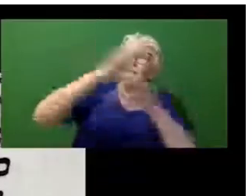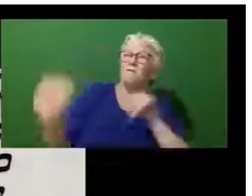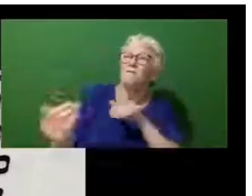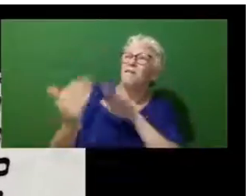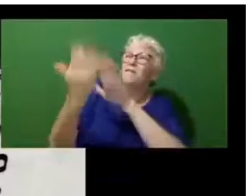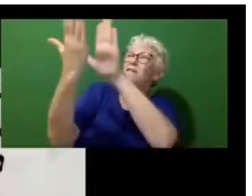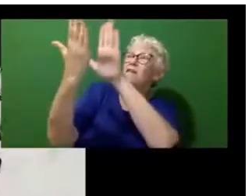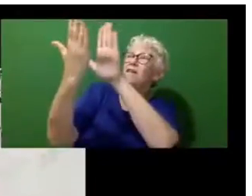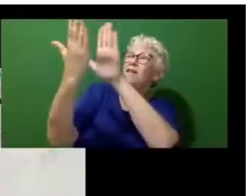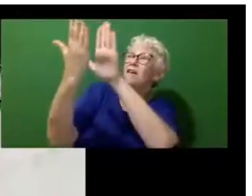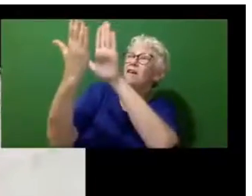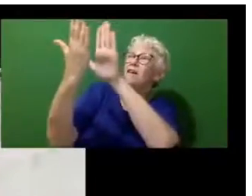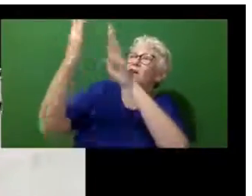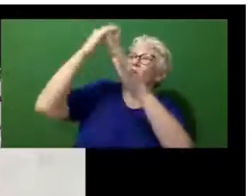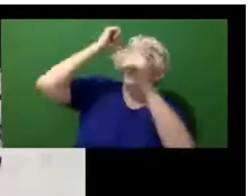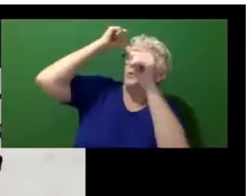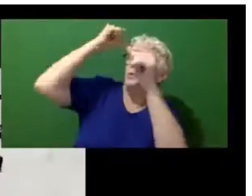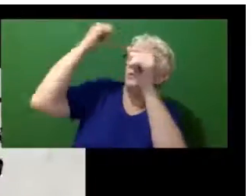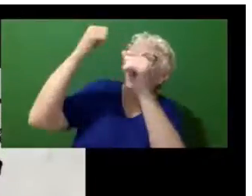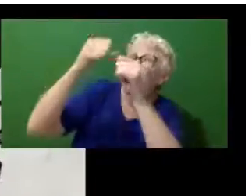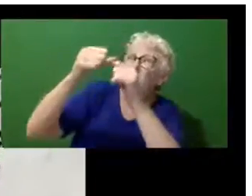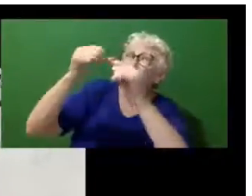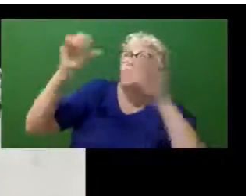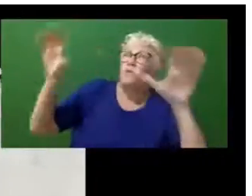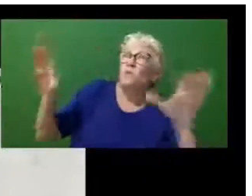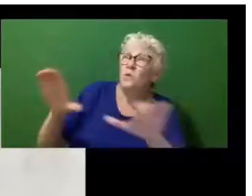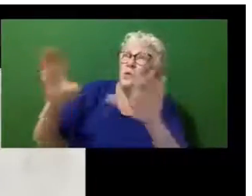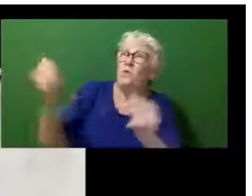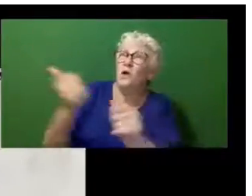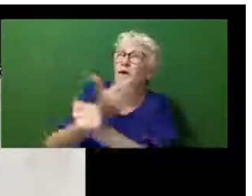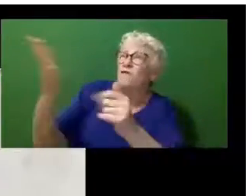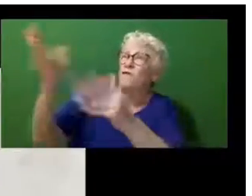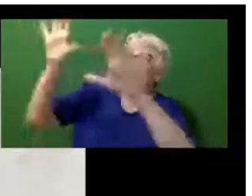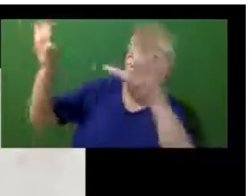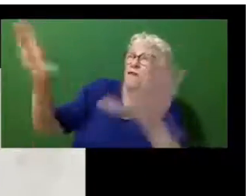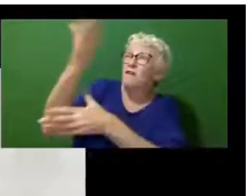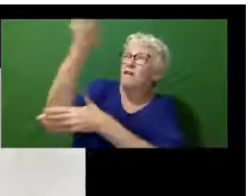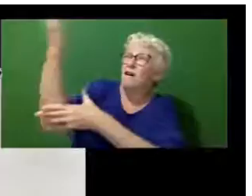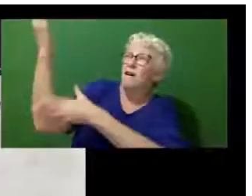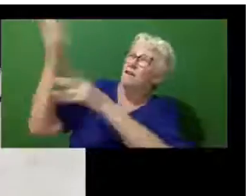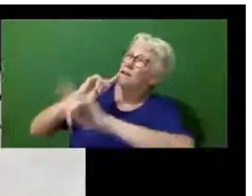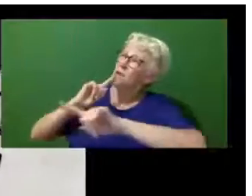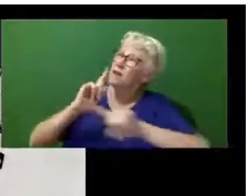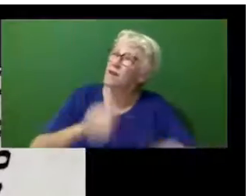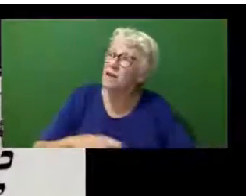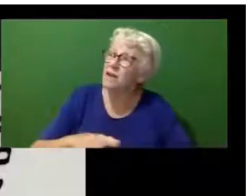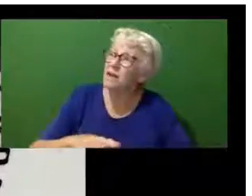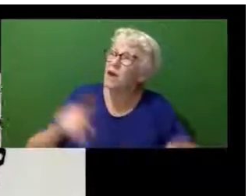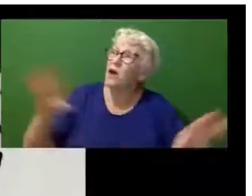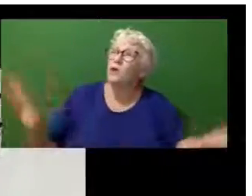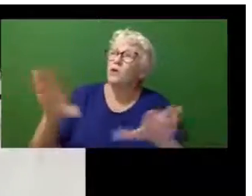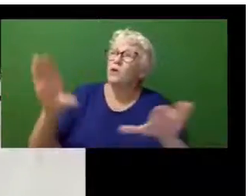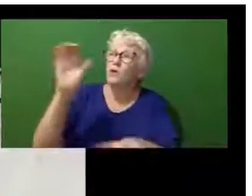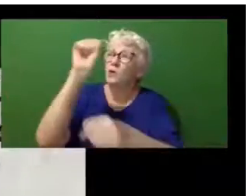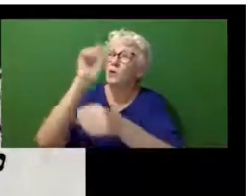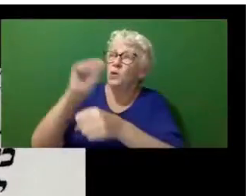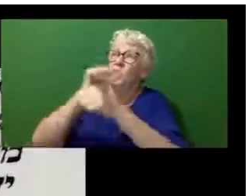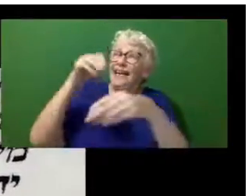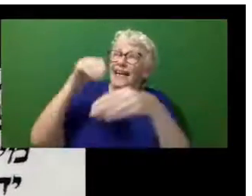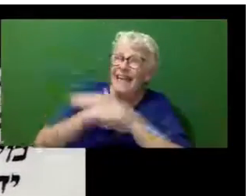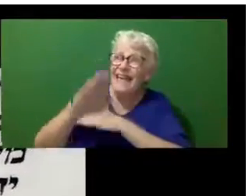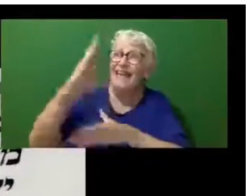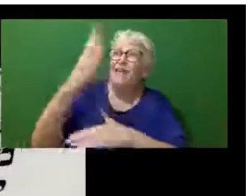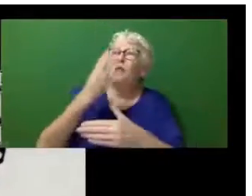panim, lechol ha'otot v'hamavtim, asher shelacho Adonai,